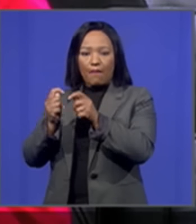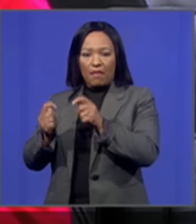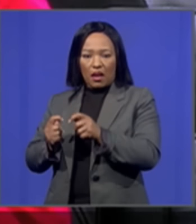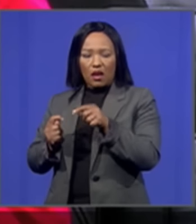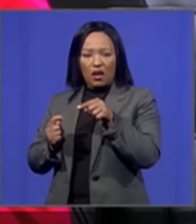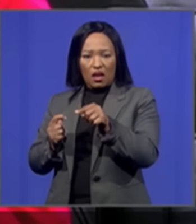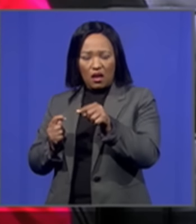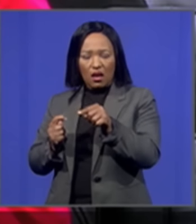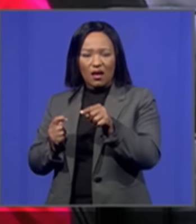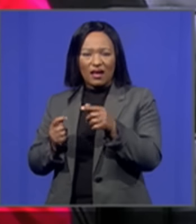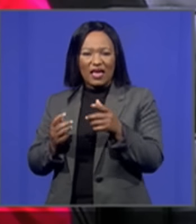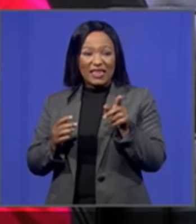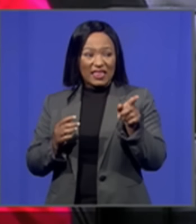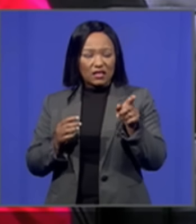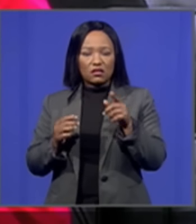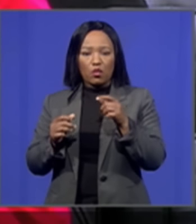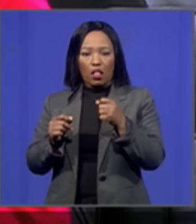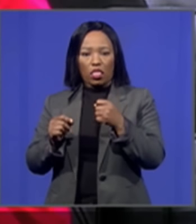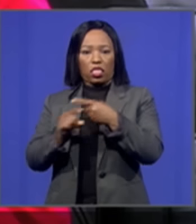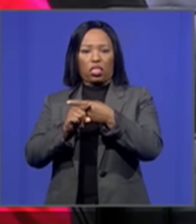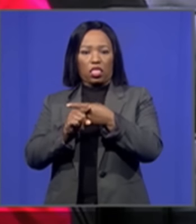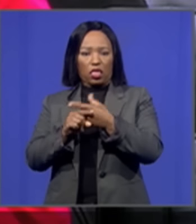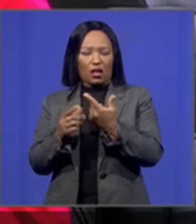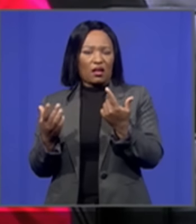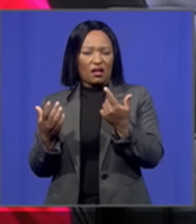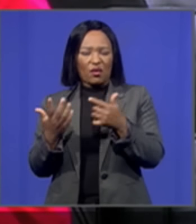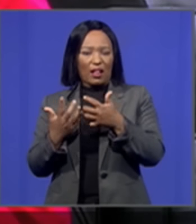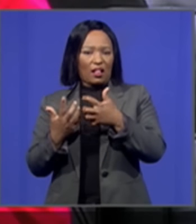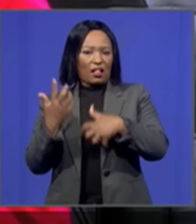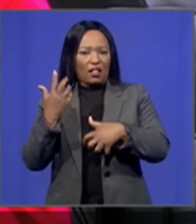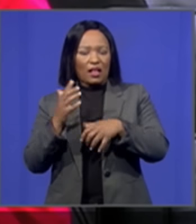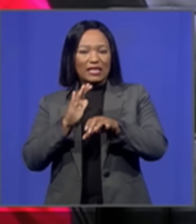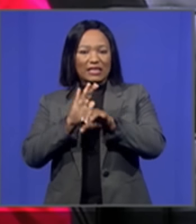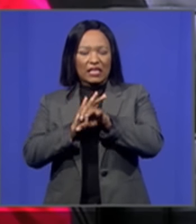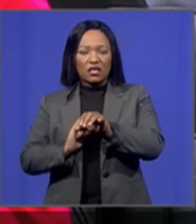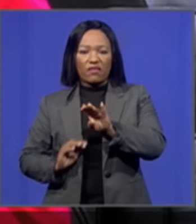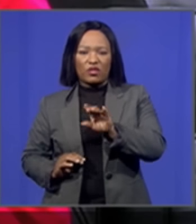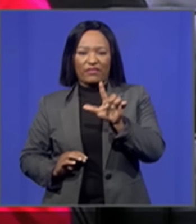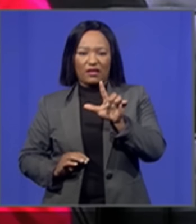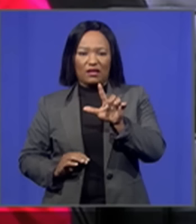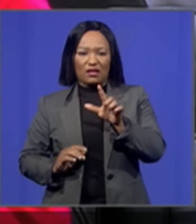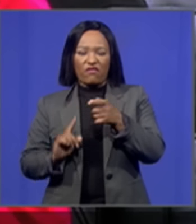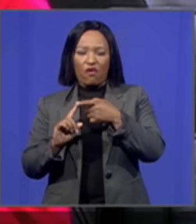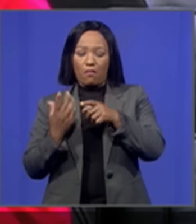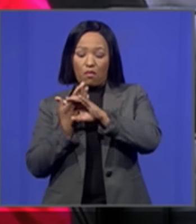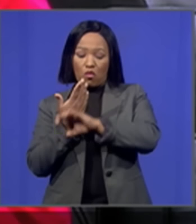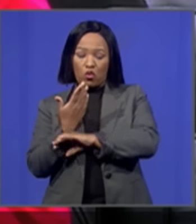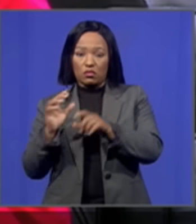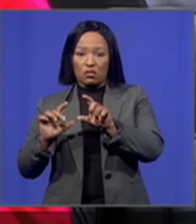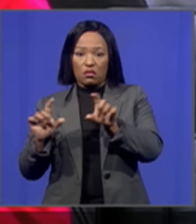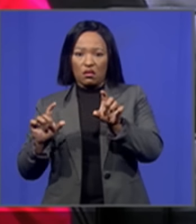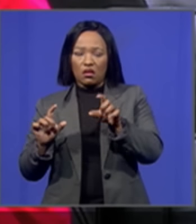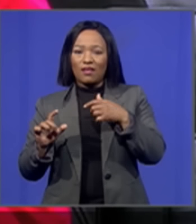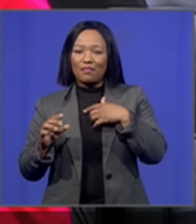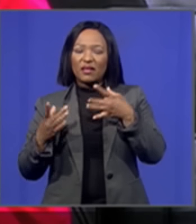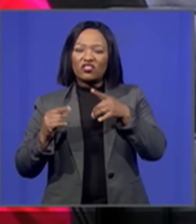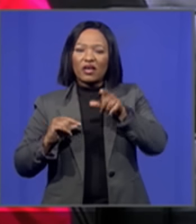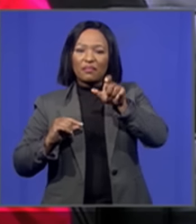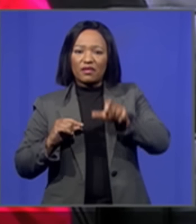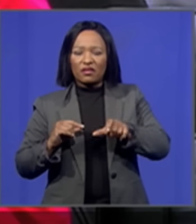in direct conflict and will be inconsistent with Section 47 of the Constitution. That being the case, Honorable Chair,